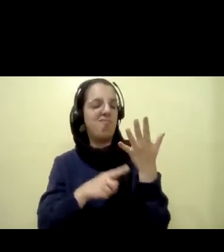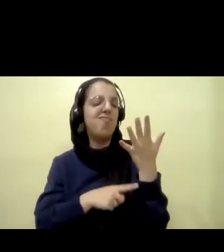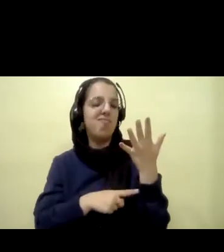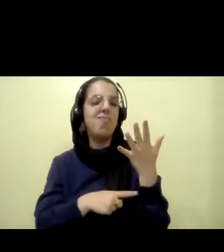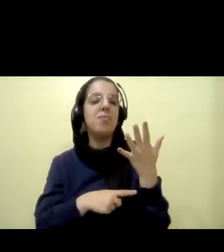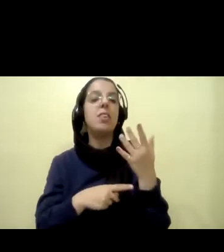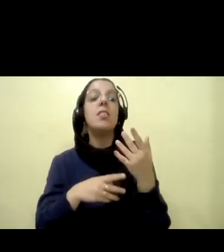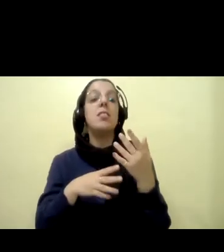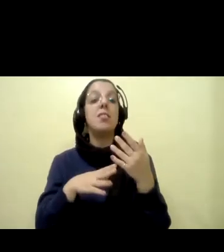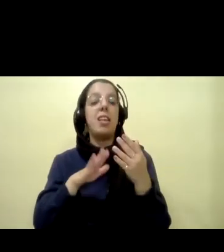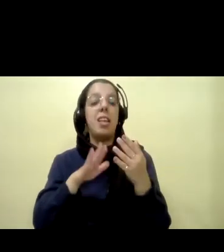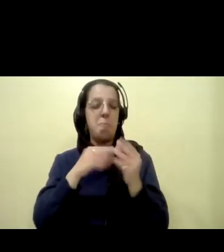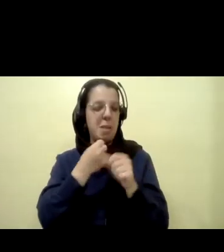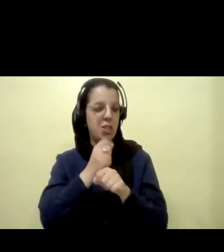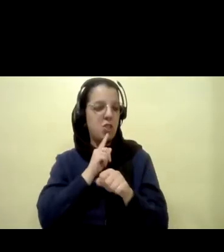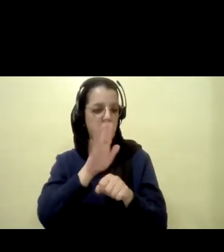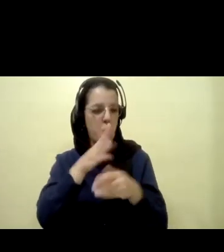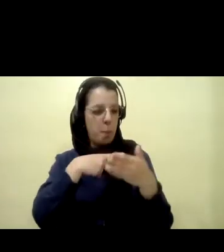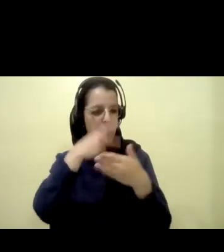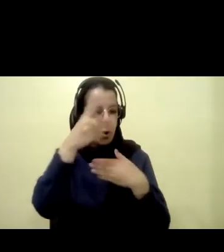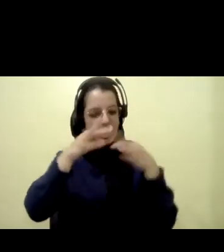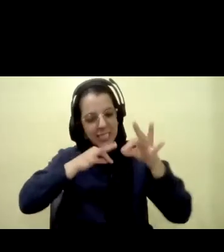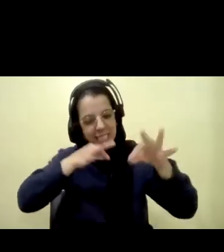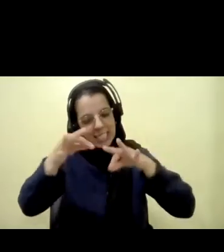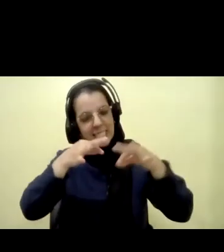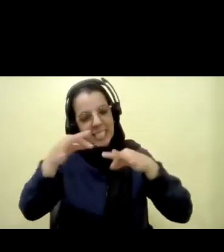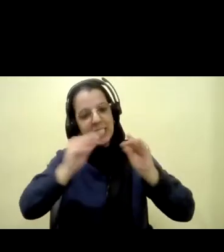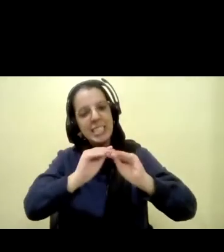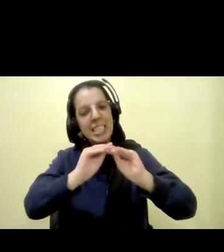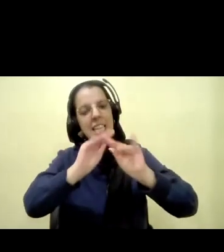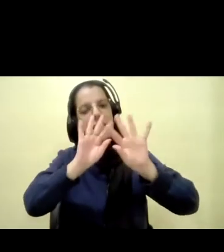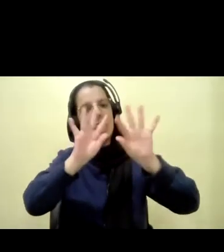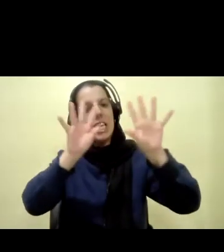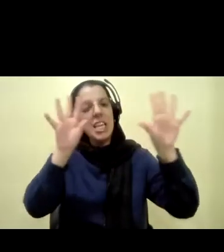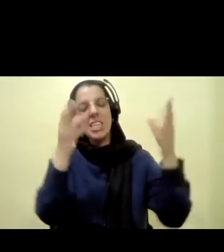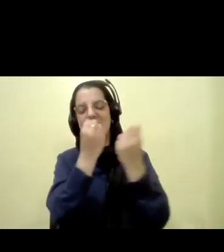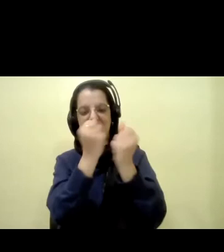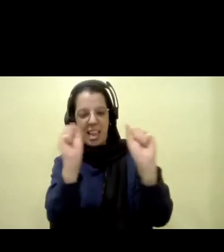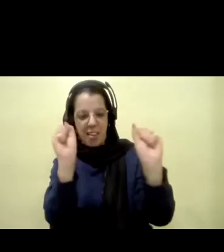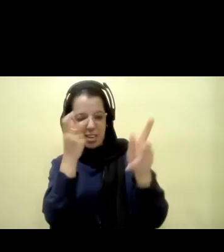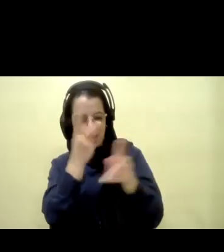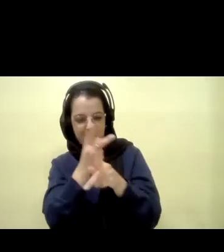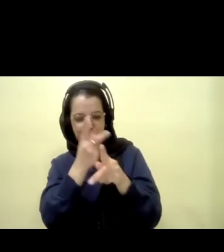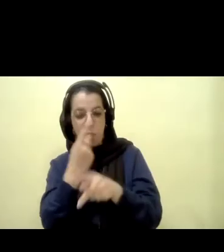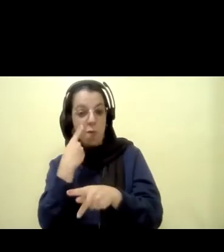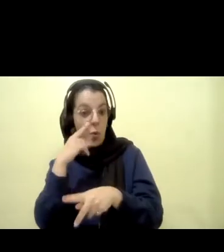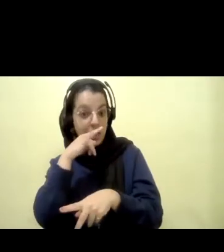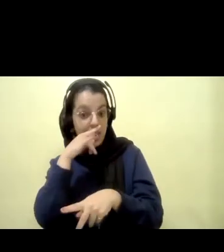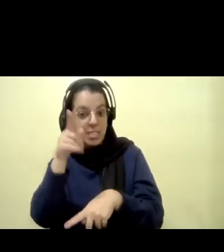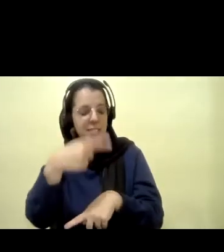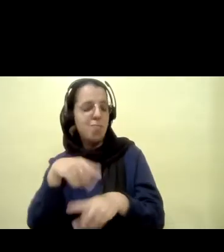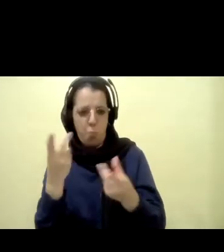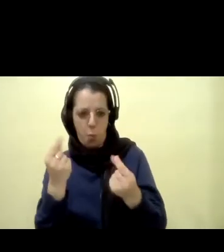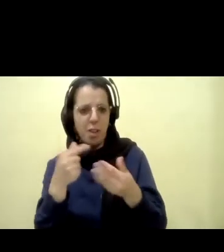describe very clearly what all of your sort of like safety and care protocols are going to